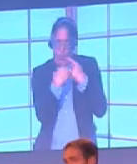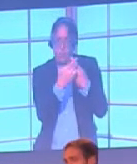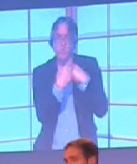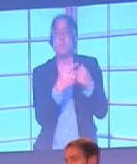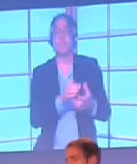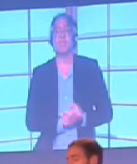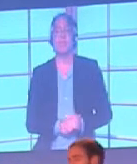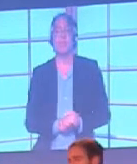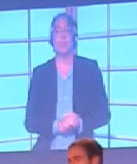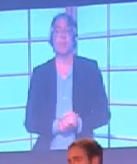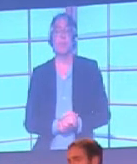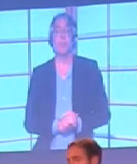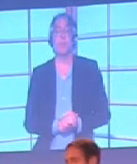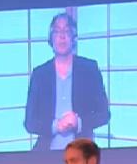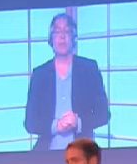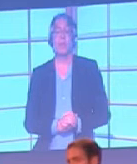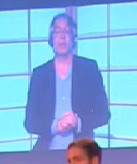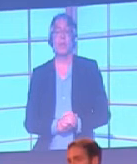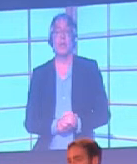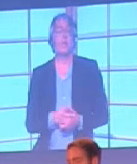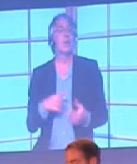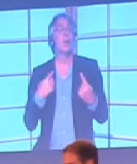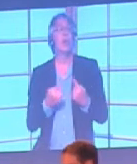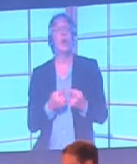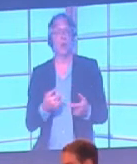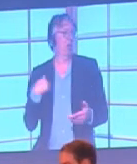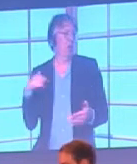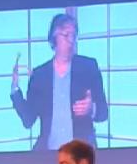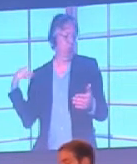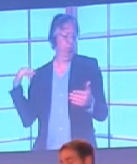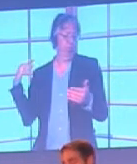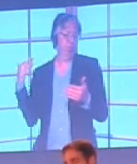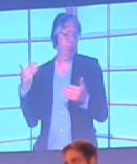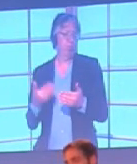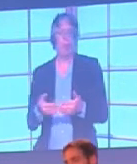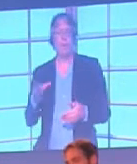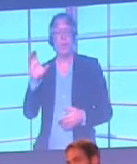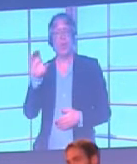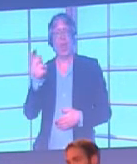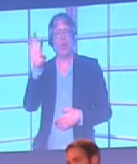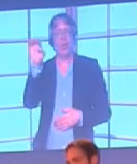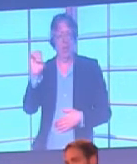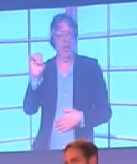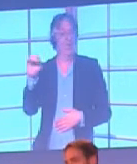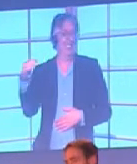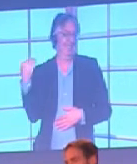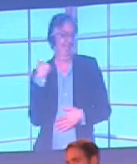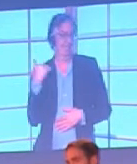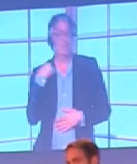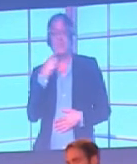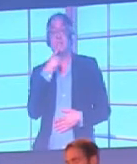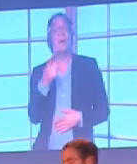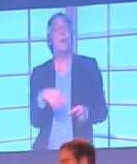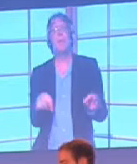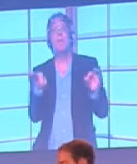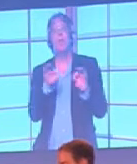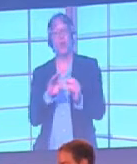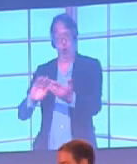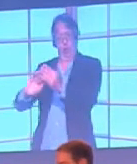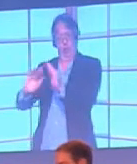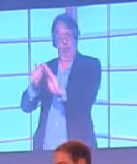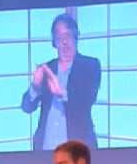also involved, and CAFE from the very beginning pushed for that. So having local specialists, local coordinators who